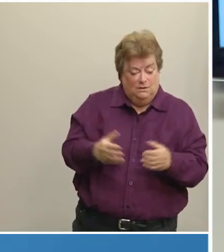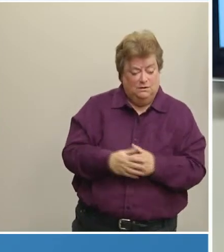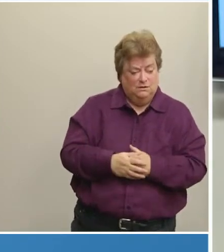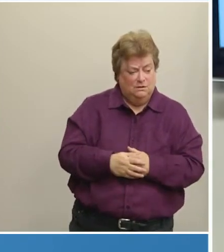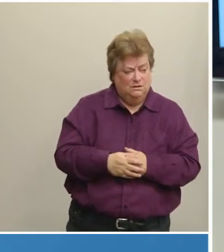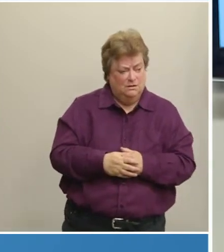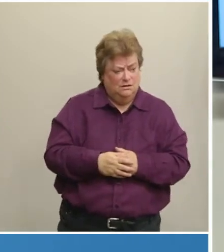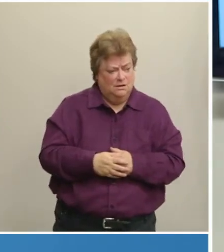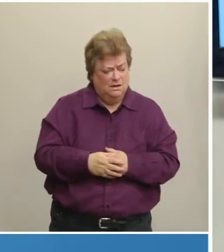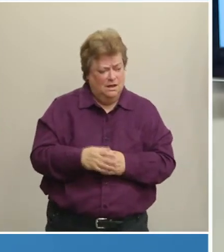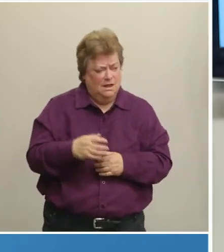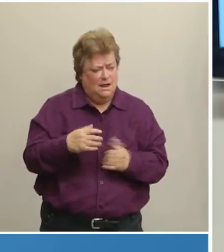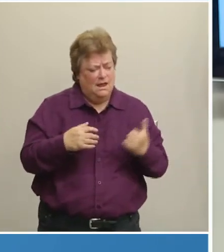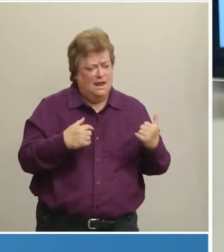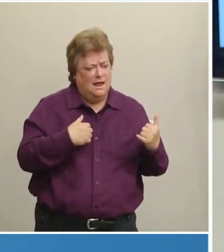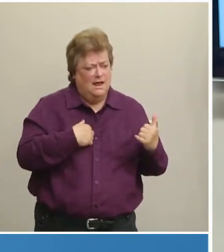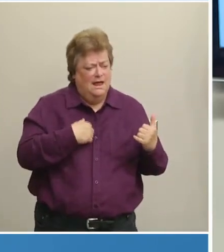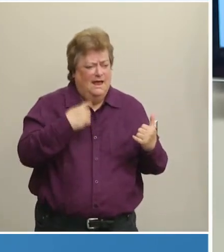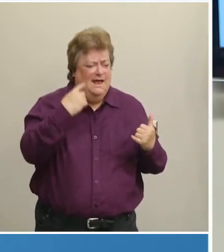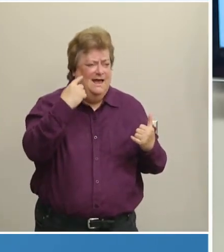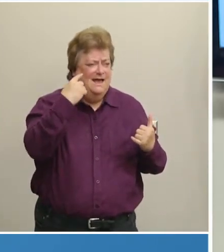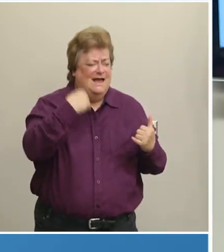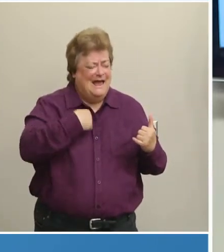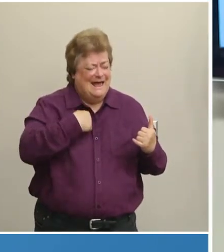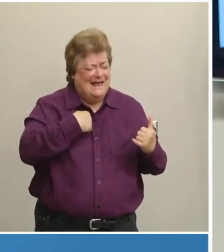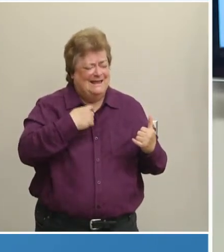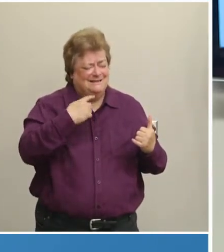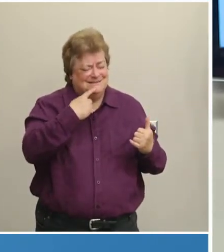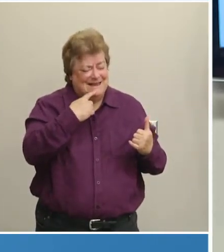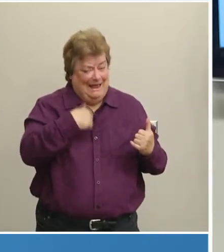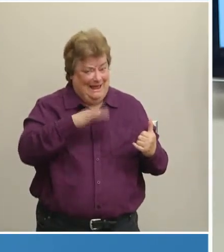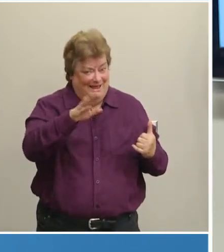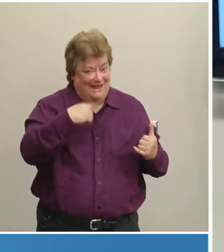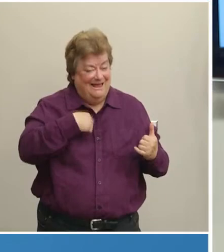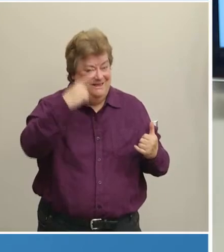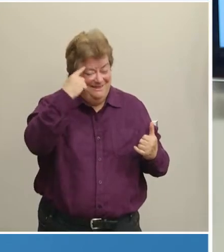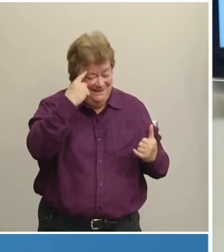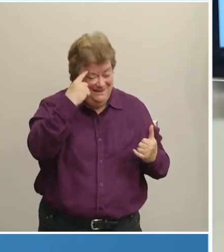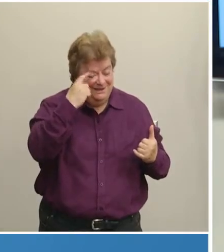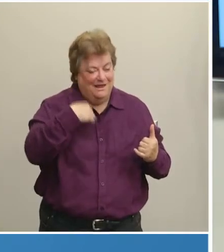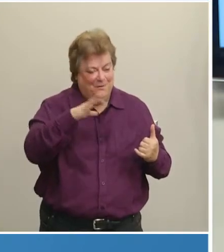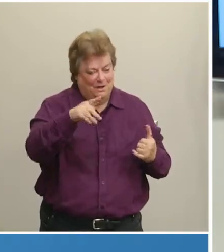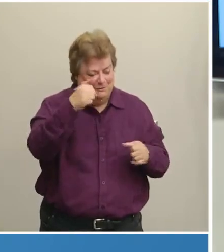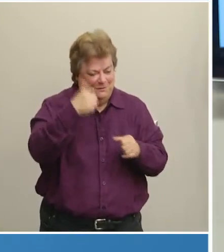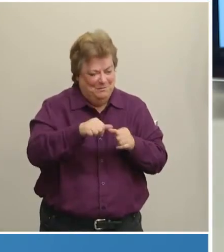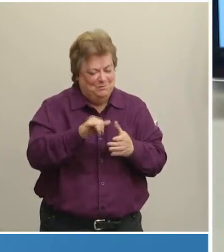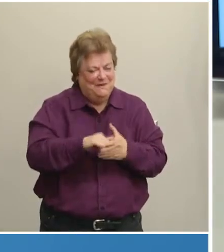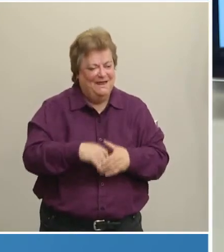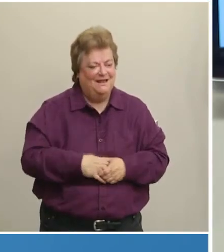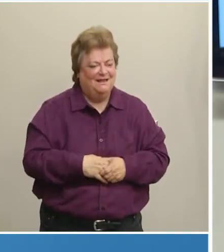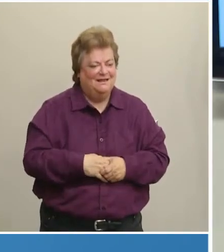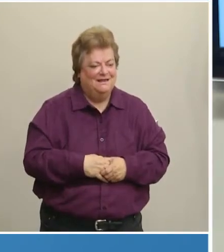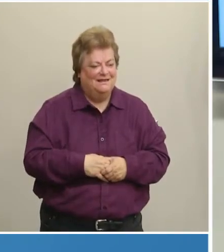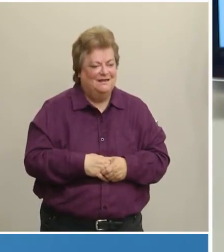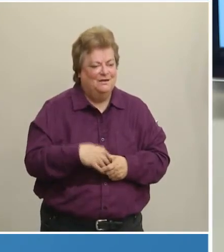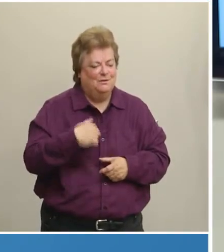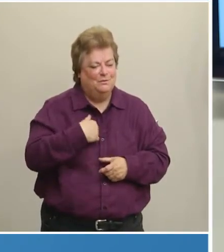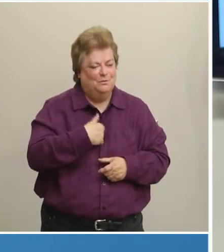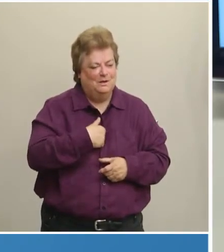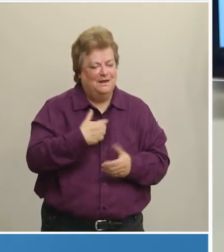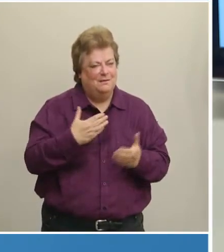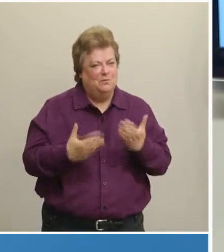I think you could, and I'm saying I think, I want you to remember that. I think we probably have